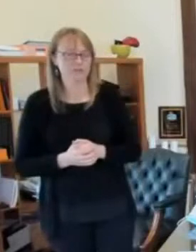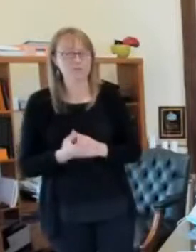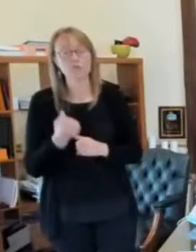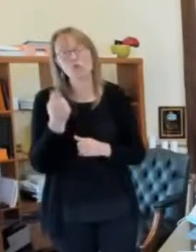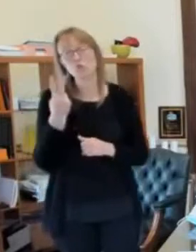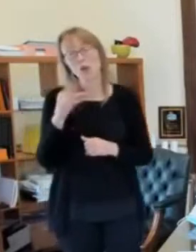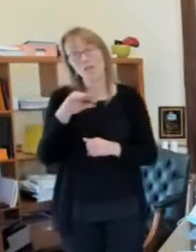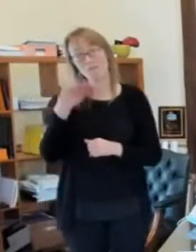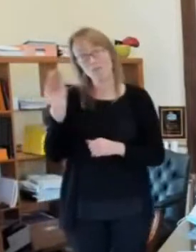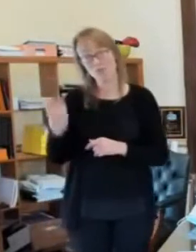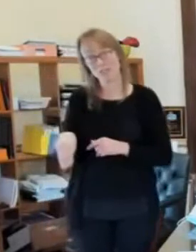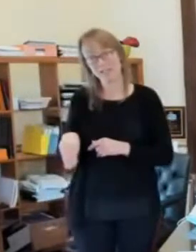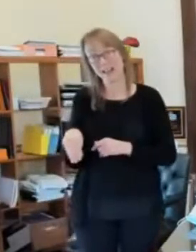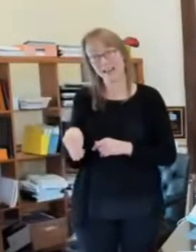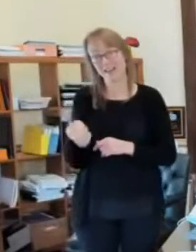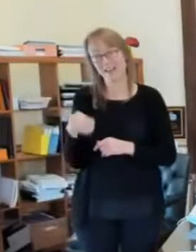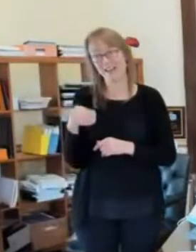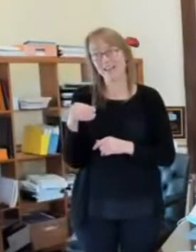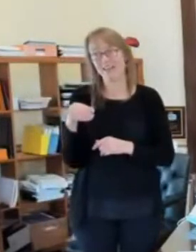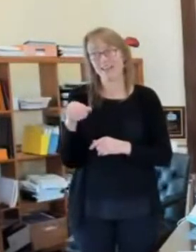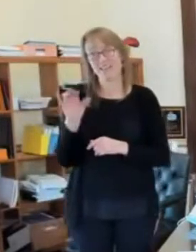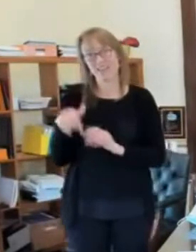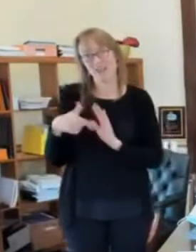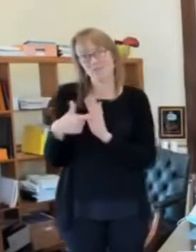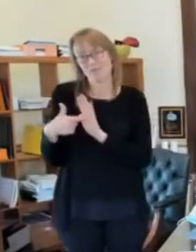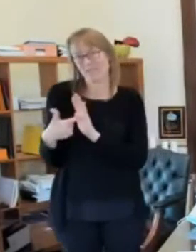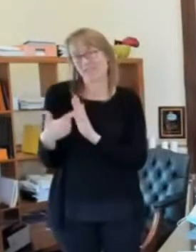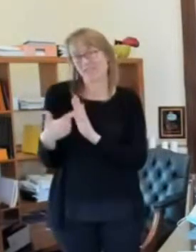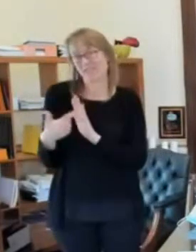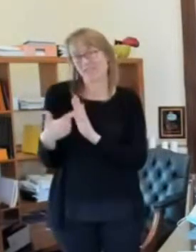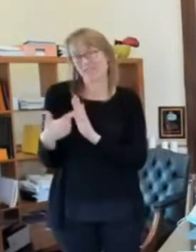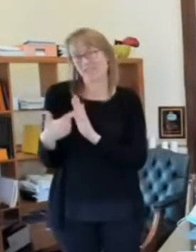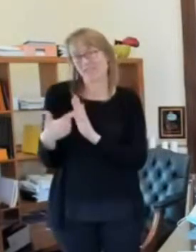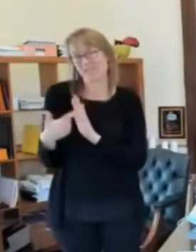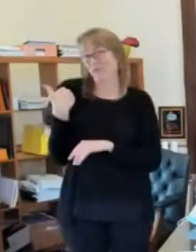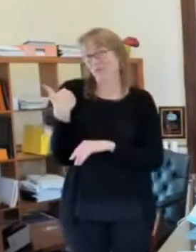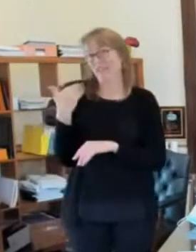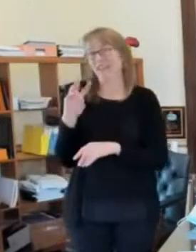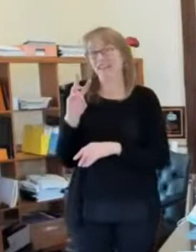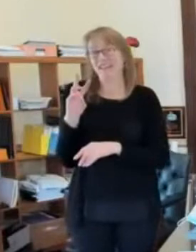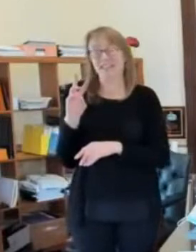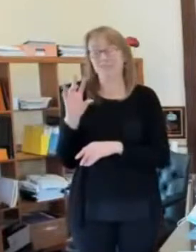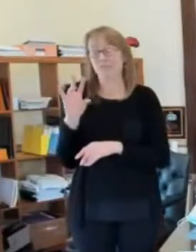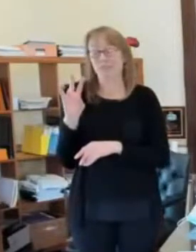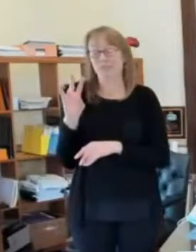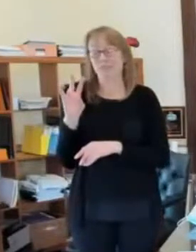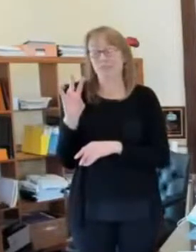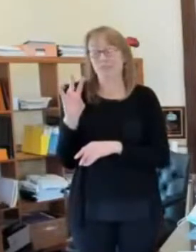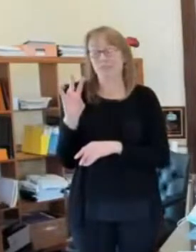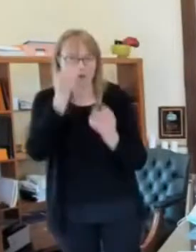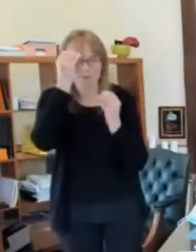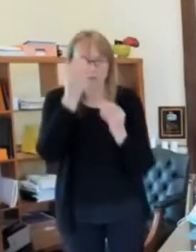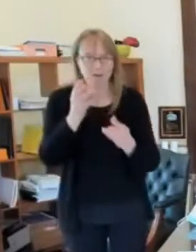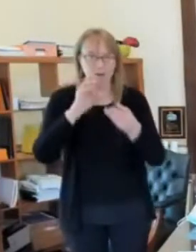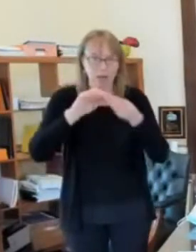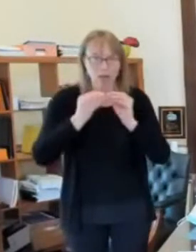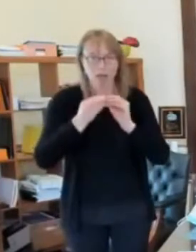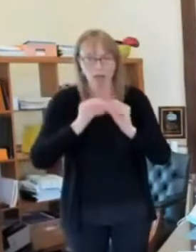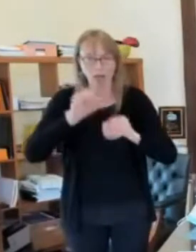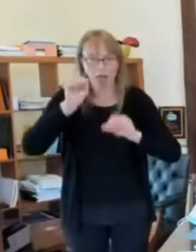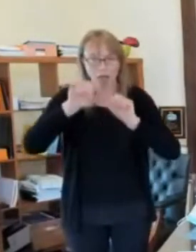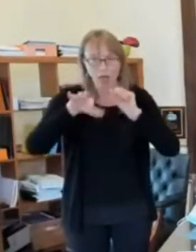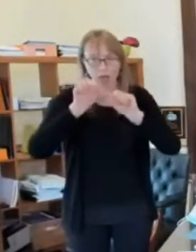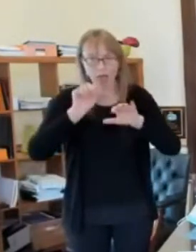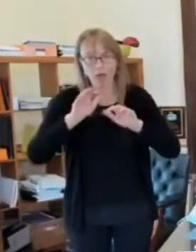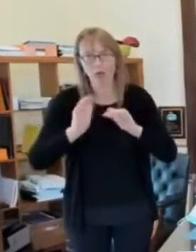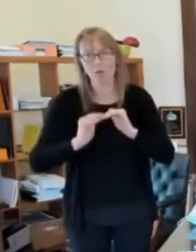12% is what it is for the last 7 days, and that's the 7 days ended last Sunday, because that's